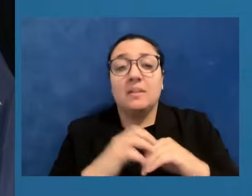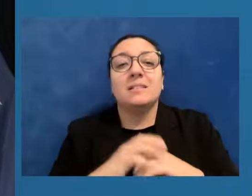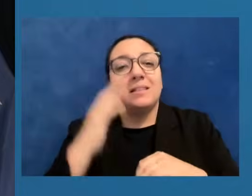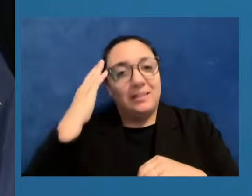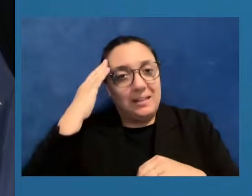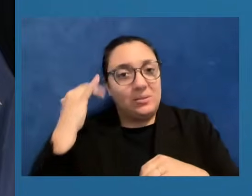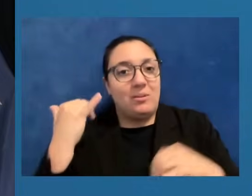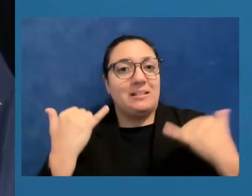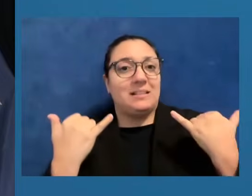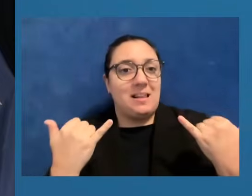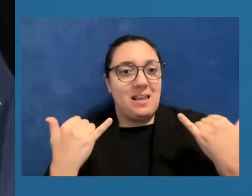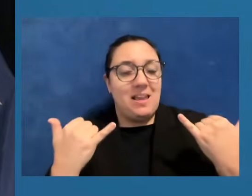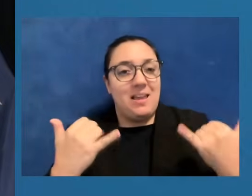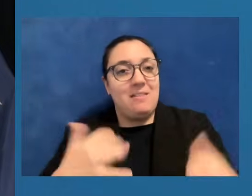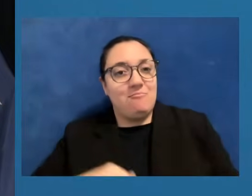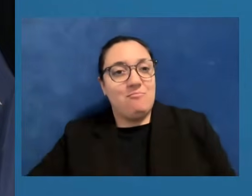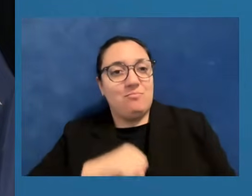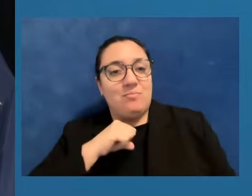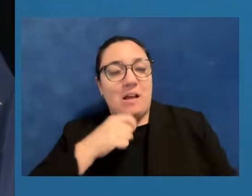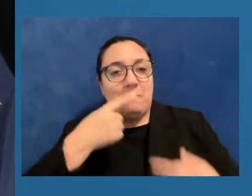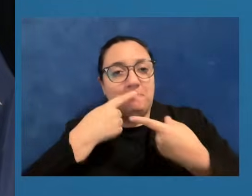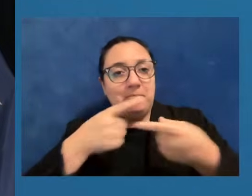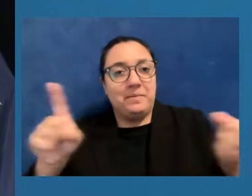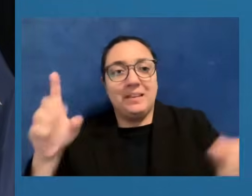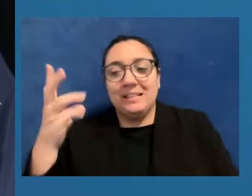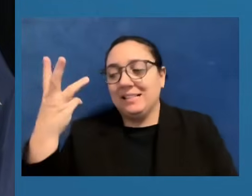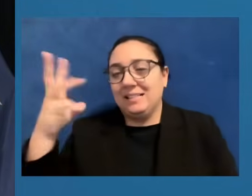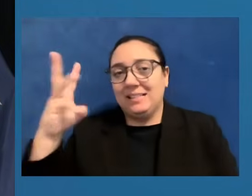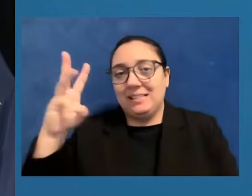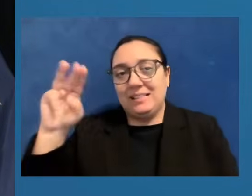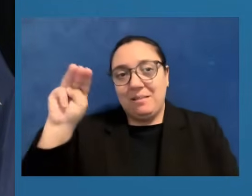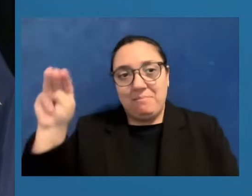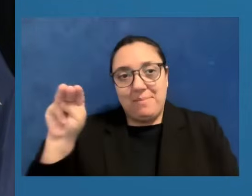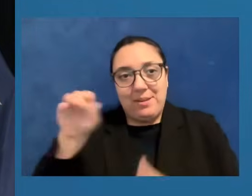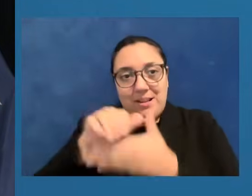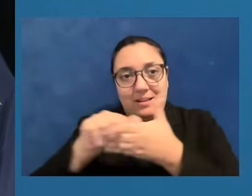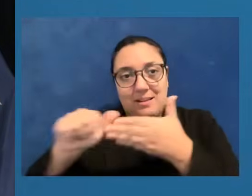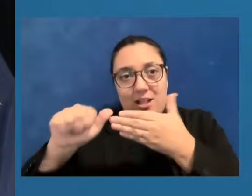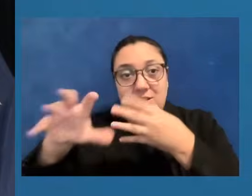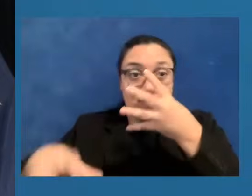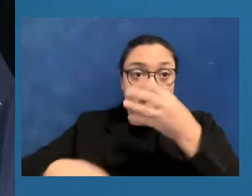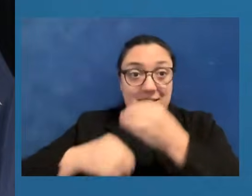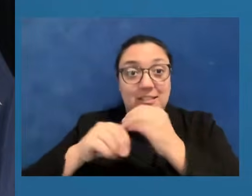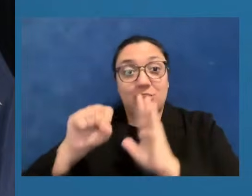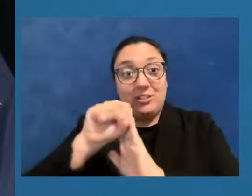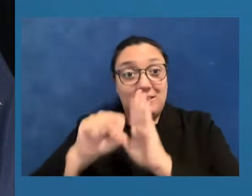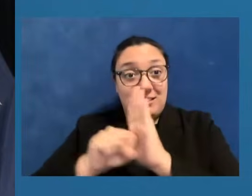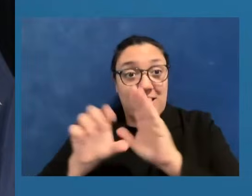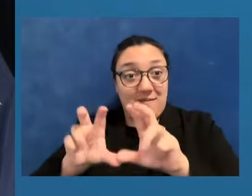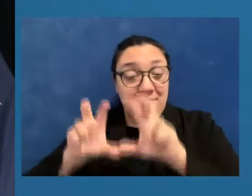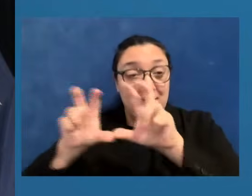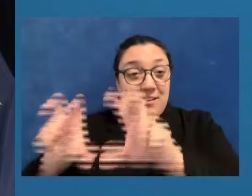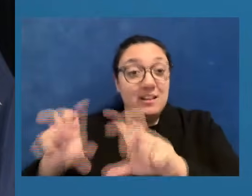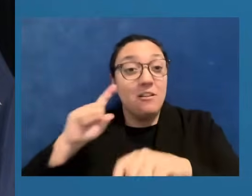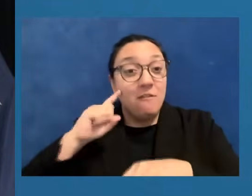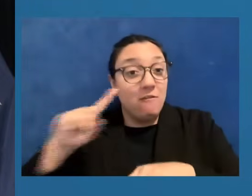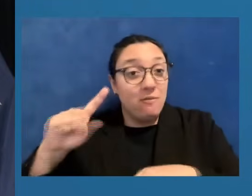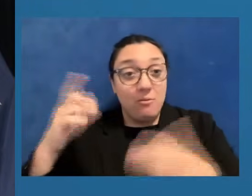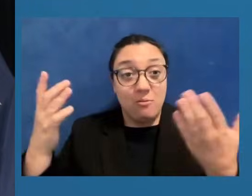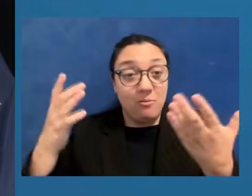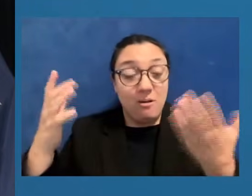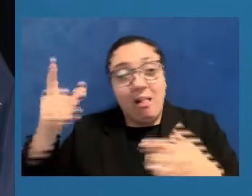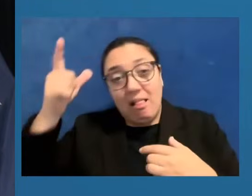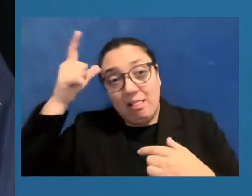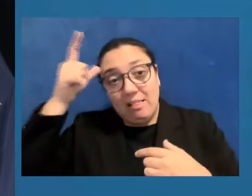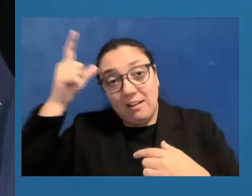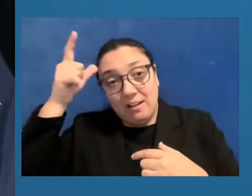proud to announce $16 million in additional state funding to help reconnect Lincoln Park with downtown New